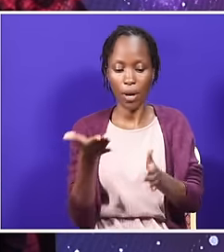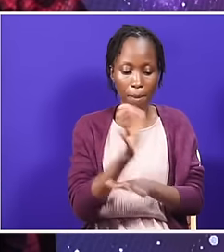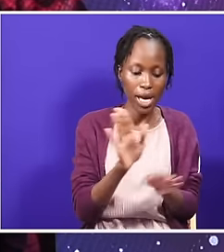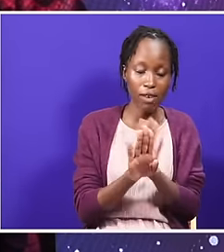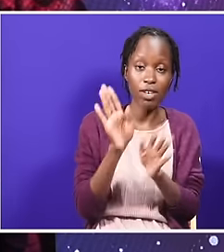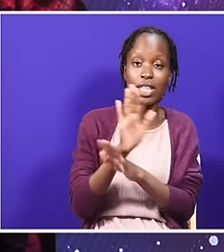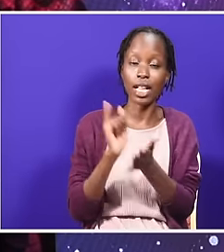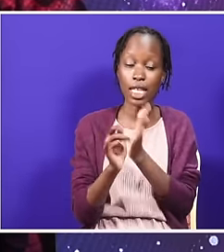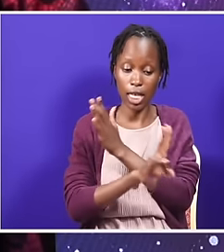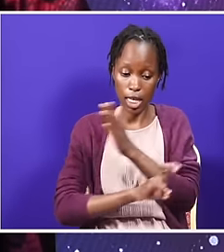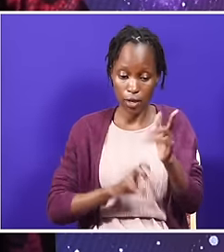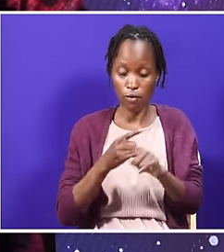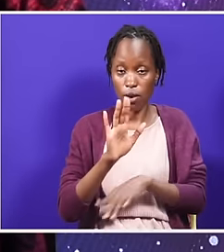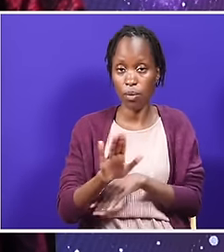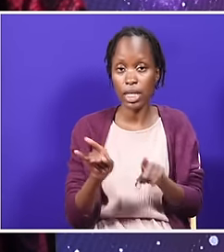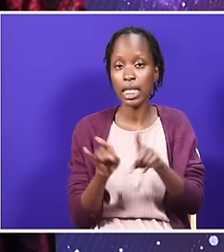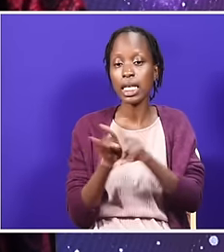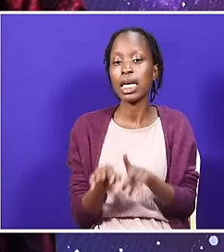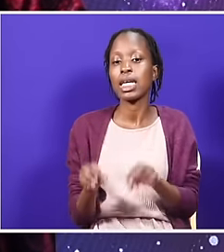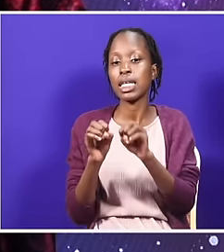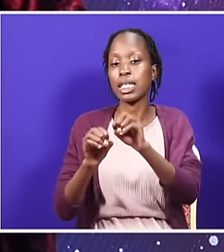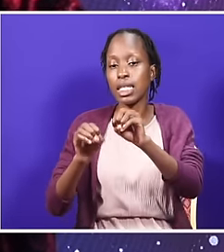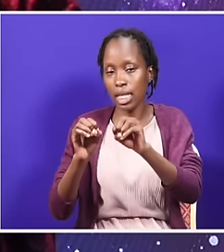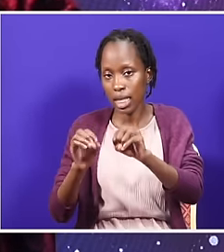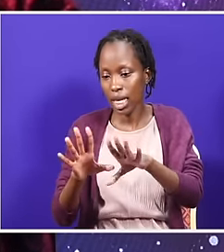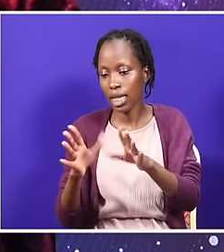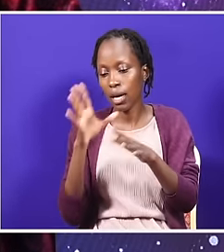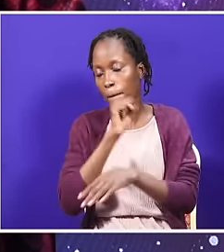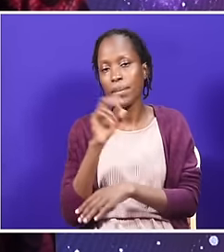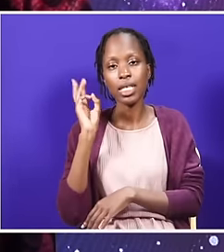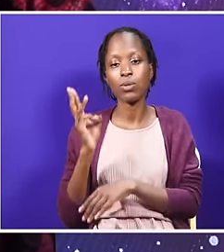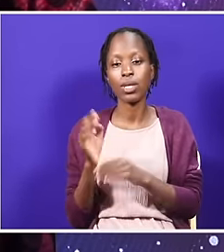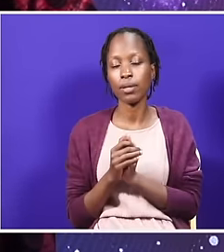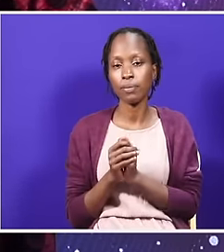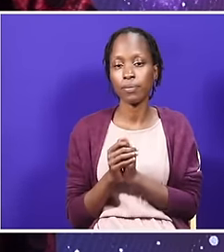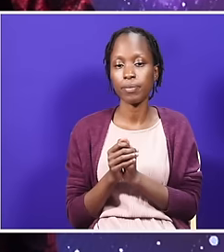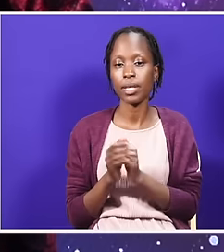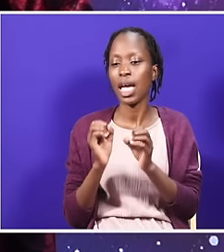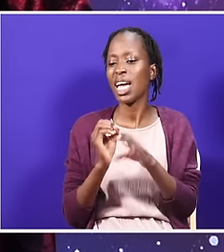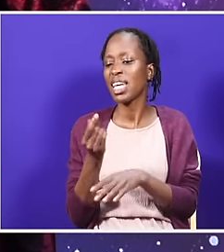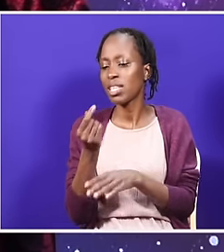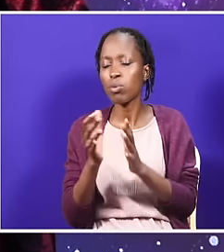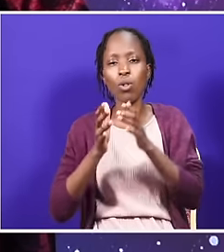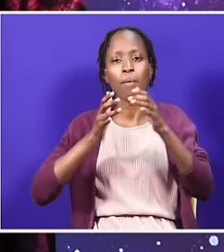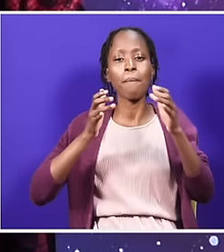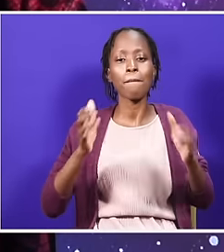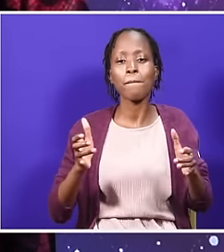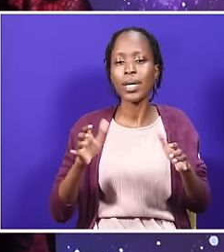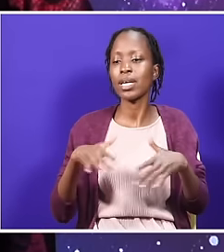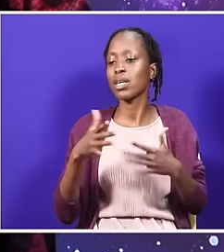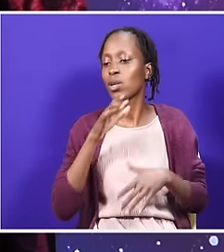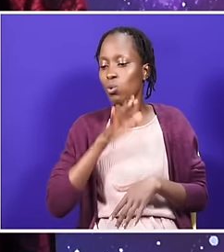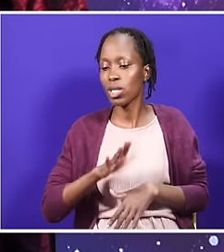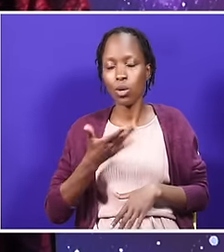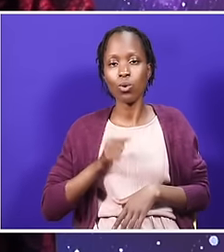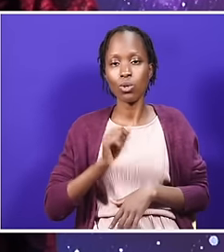everything that was taken from you, and nothing was missing. Nothing small nor great, no son